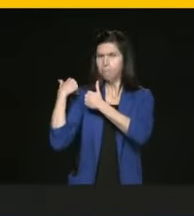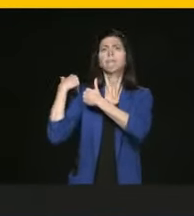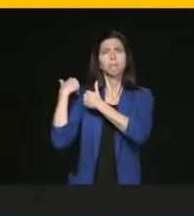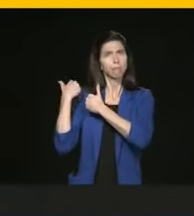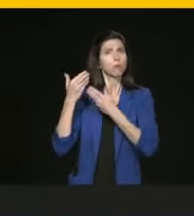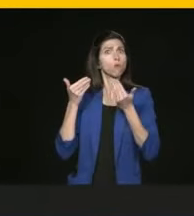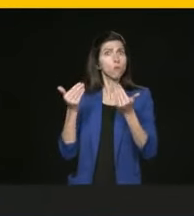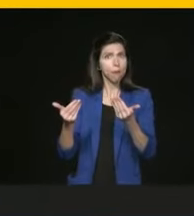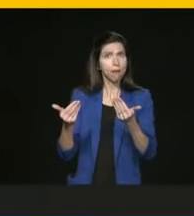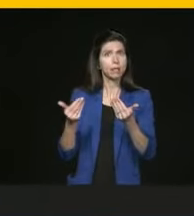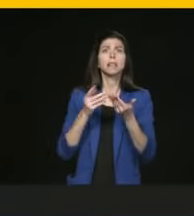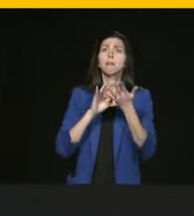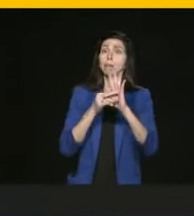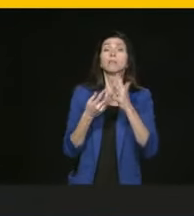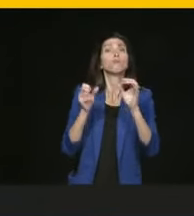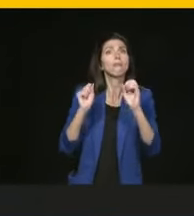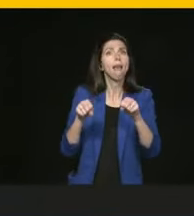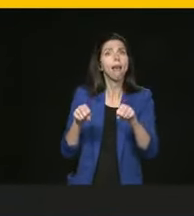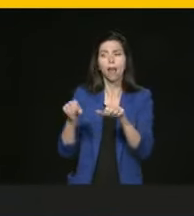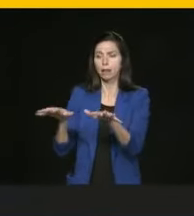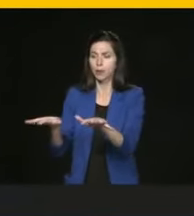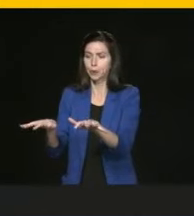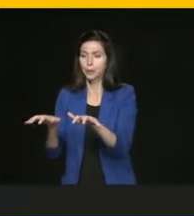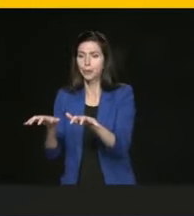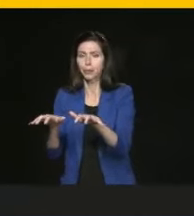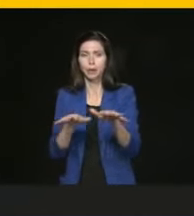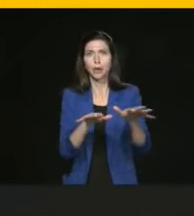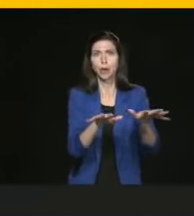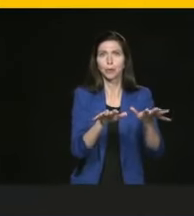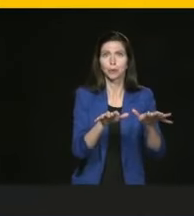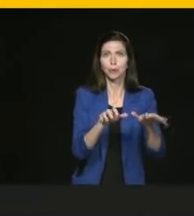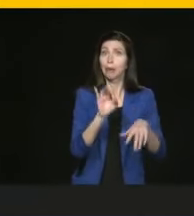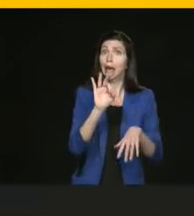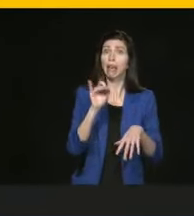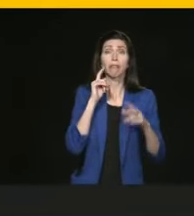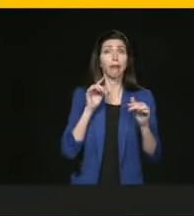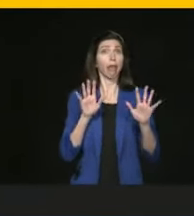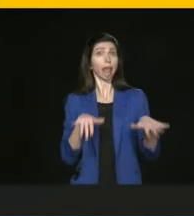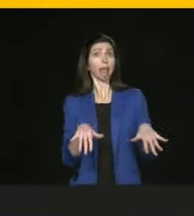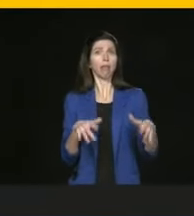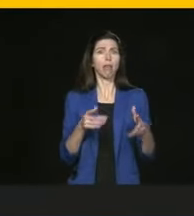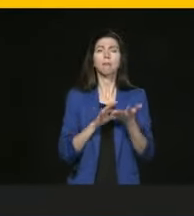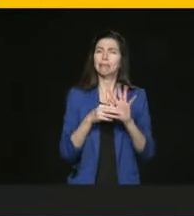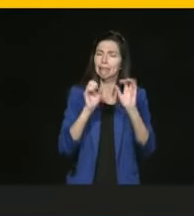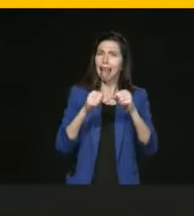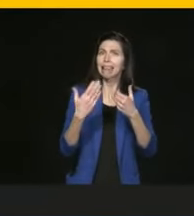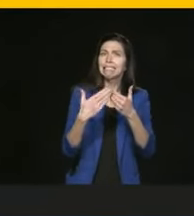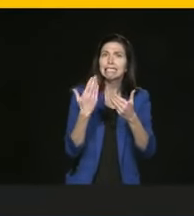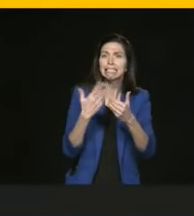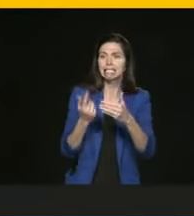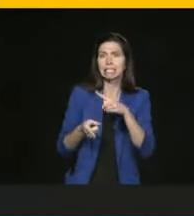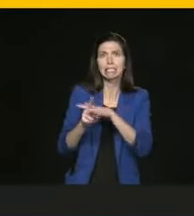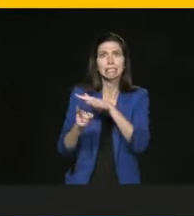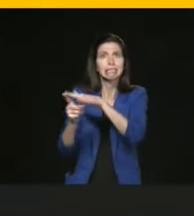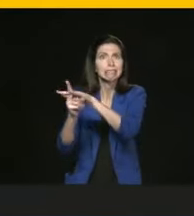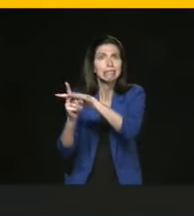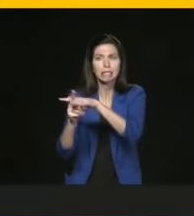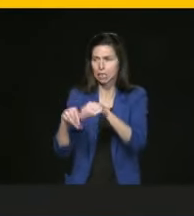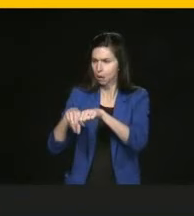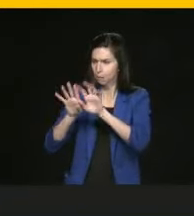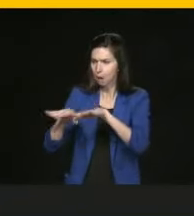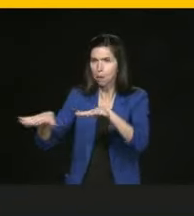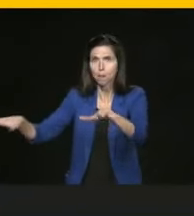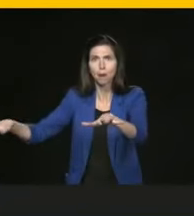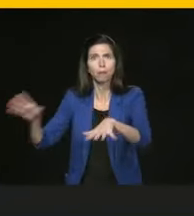sparked anywhere at any time. Some parts of our country will experience the epidemic slowing down